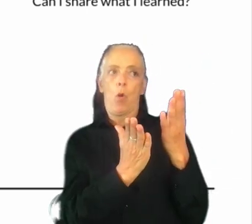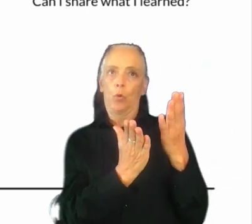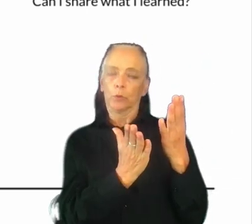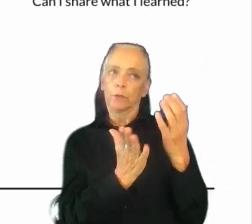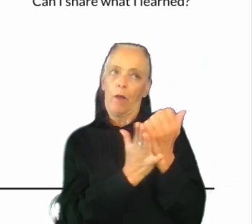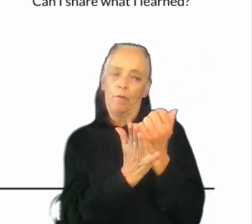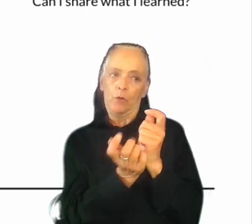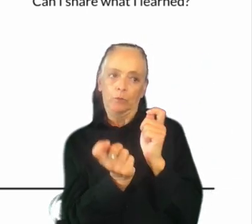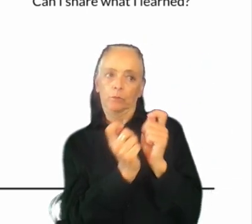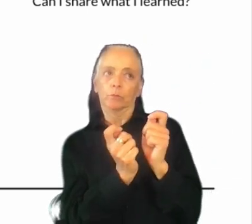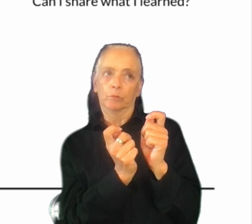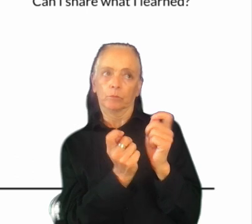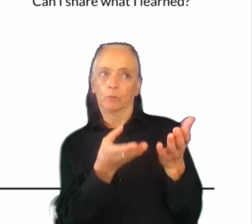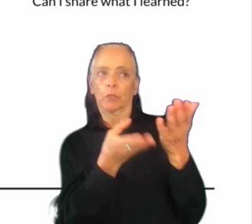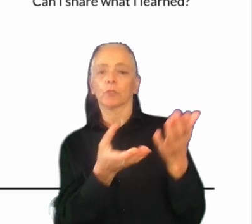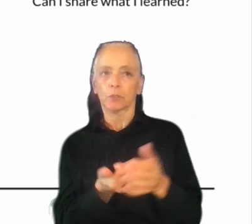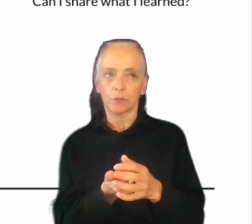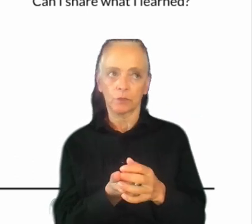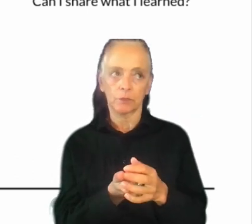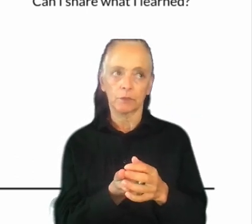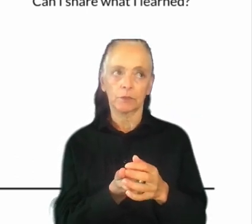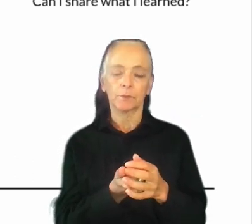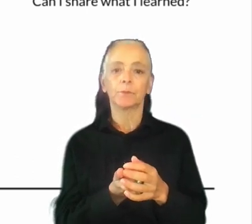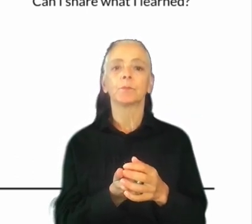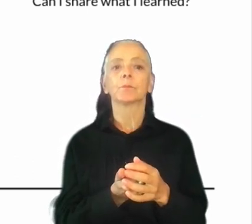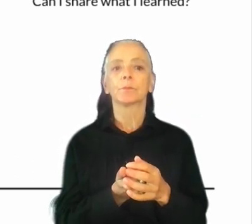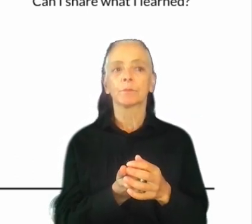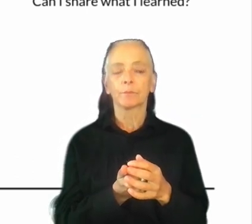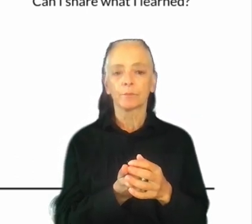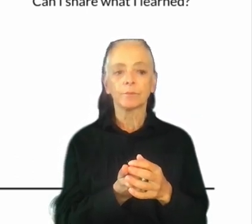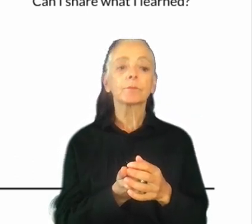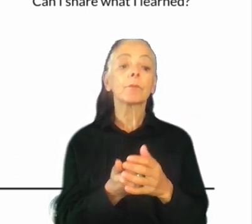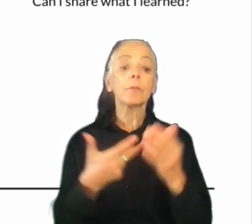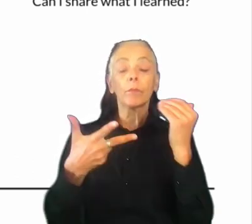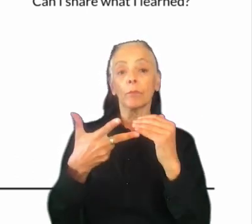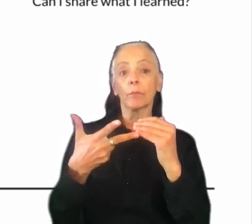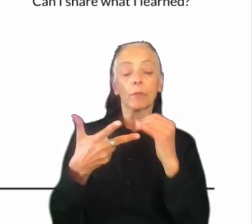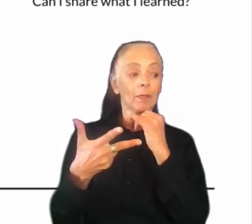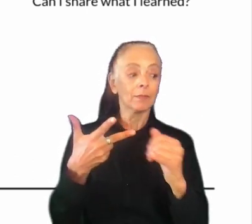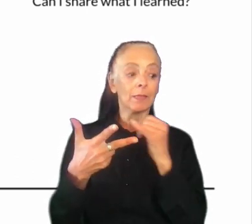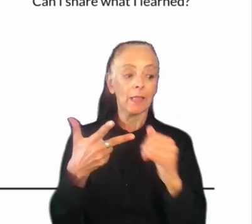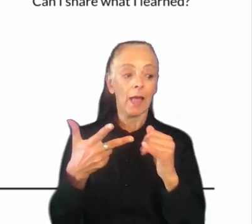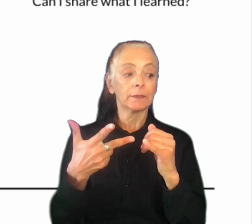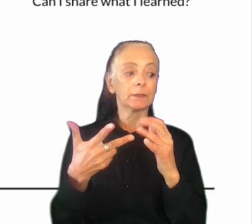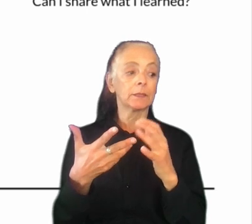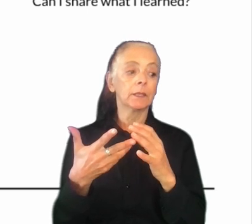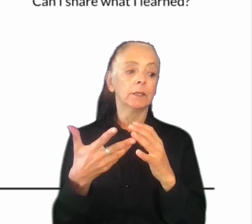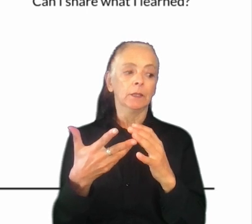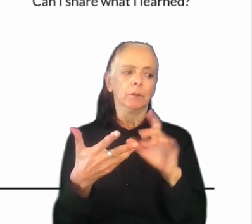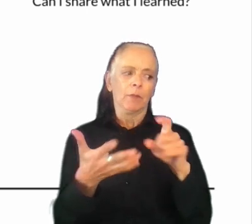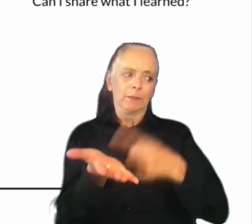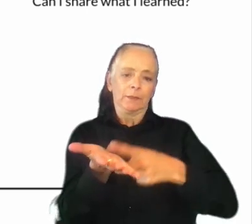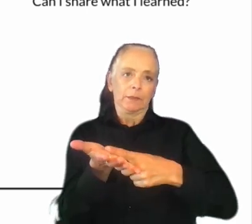useful by understanding the game well and the last point and this is a discussion you have to have